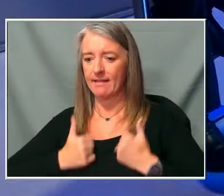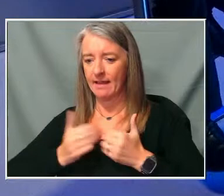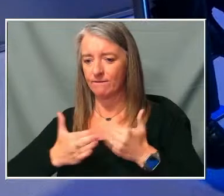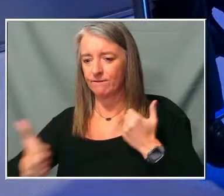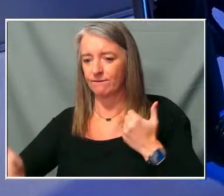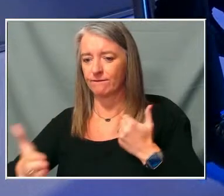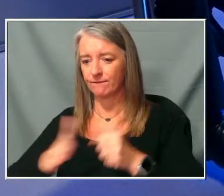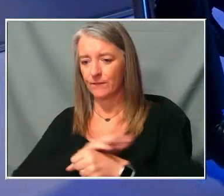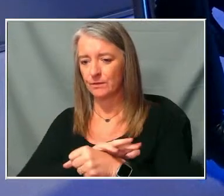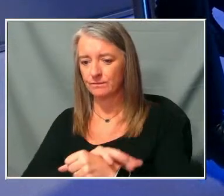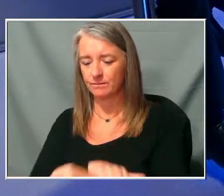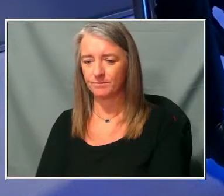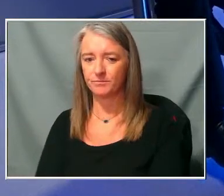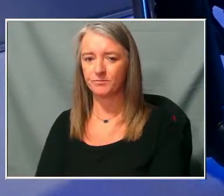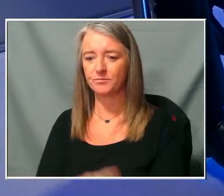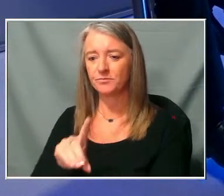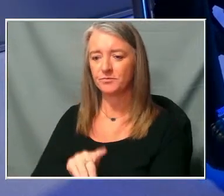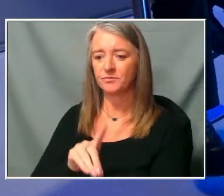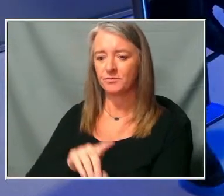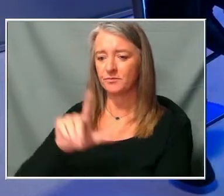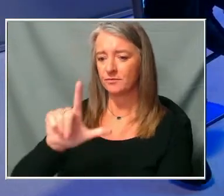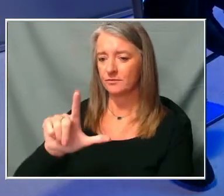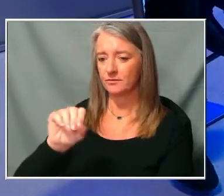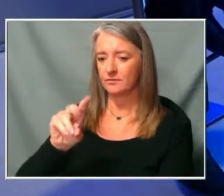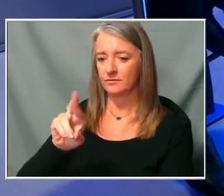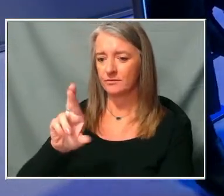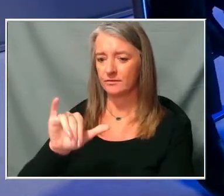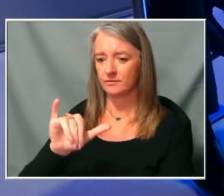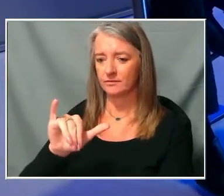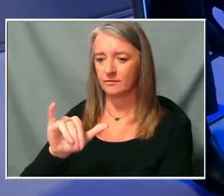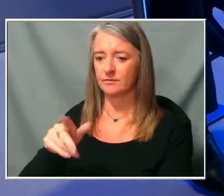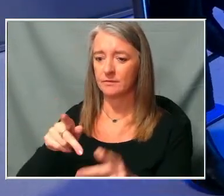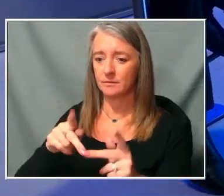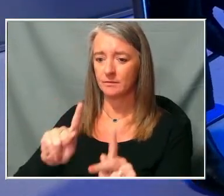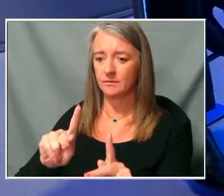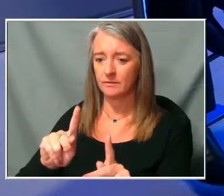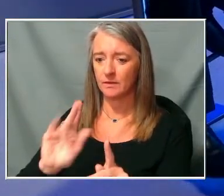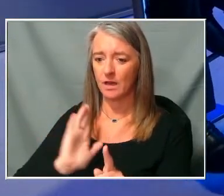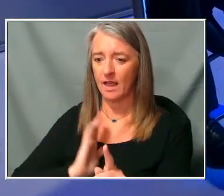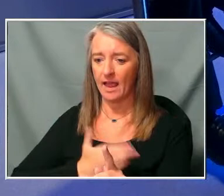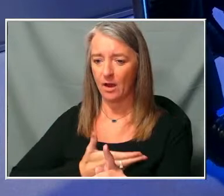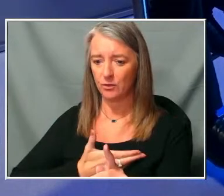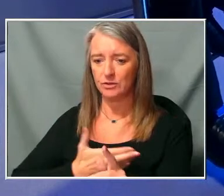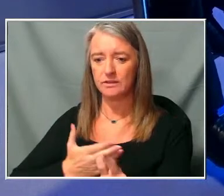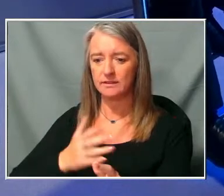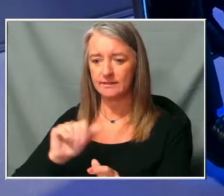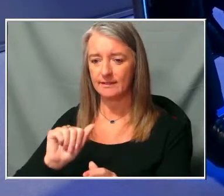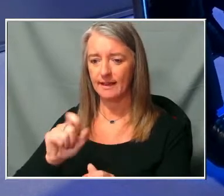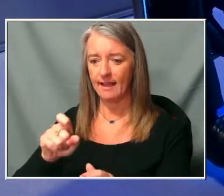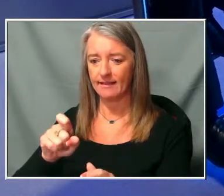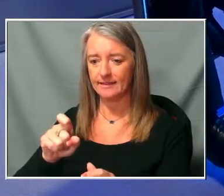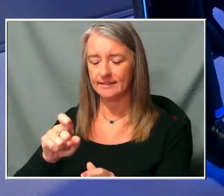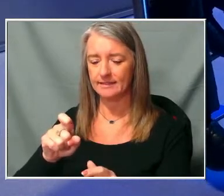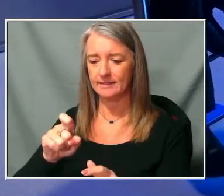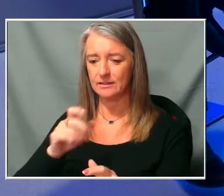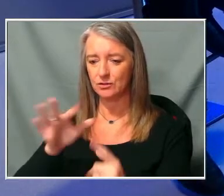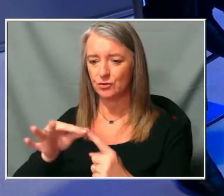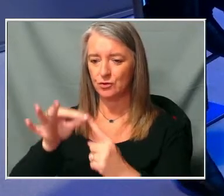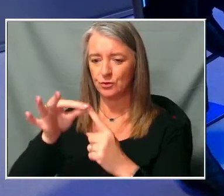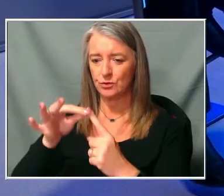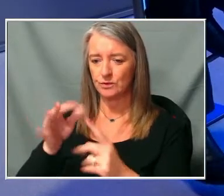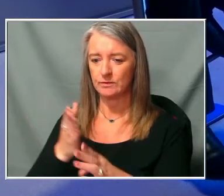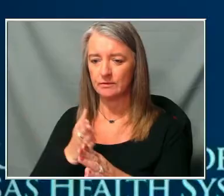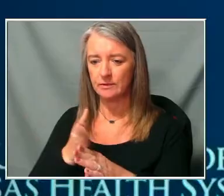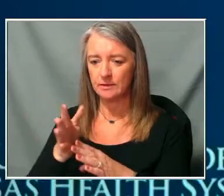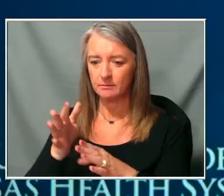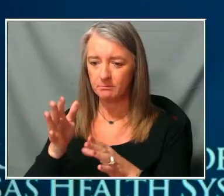that's you and your team, Dr. Lowry. Final thoughts. I tell you what, the privilege is absolutely all ours. Alex, as you can tell, is a unique and special